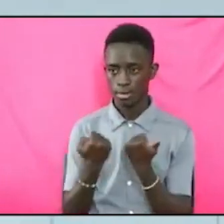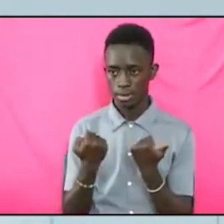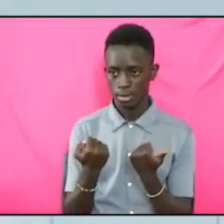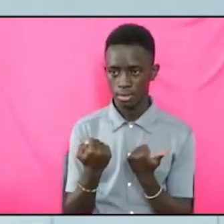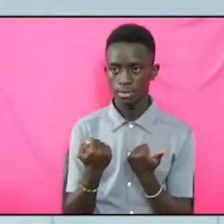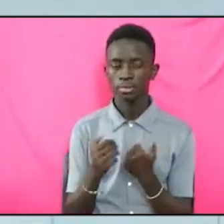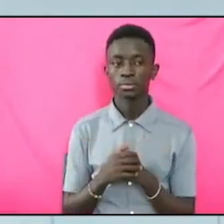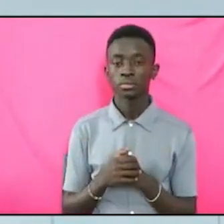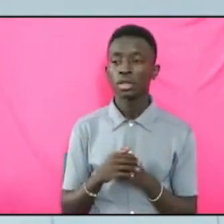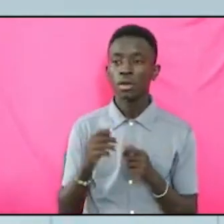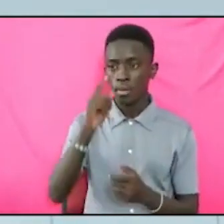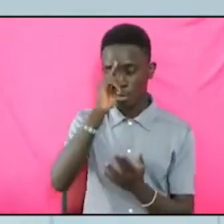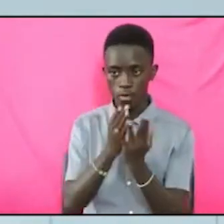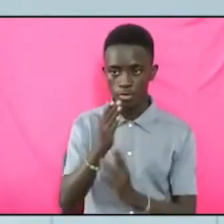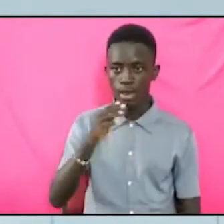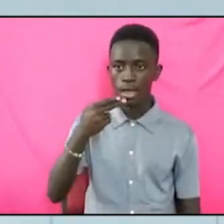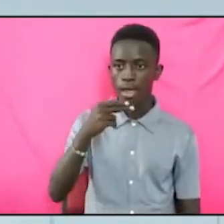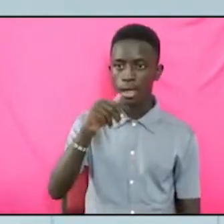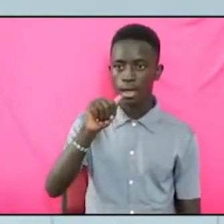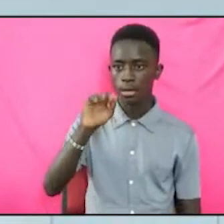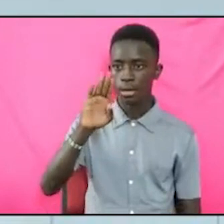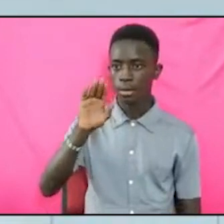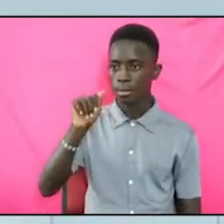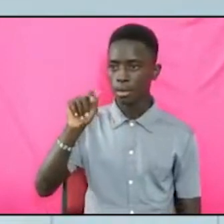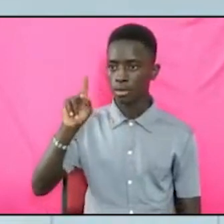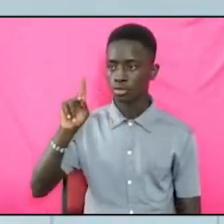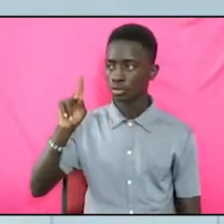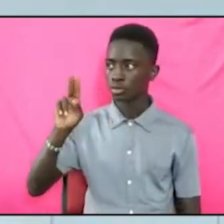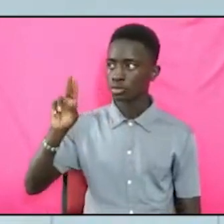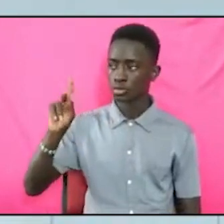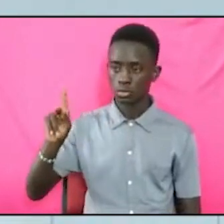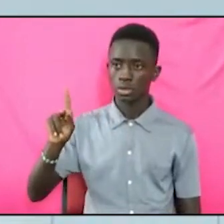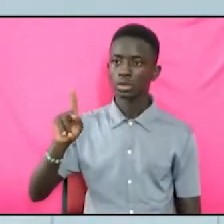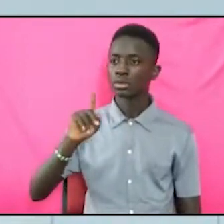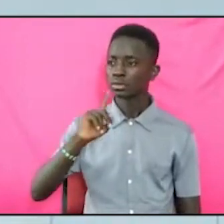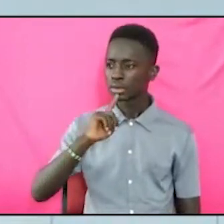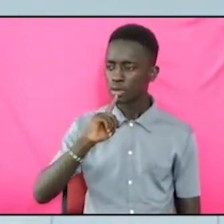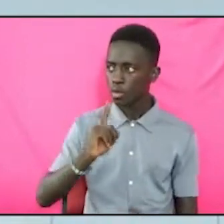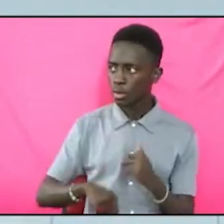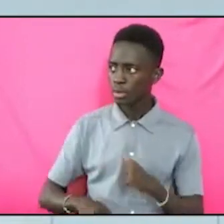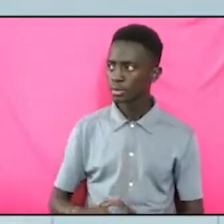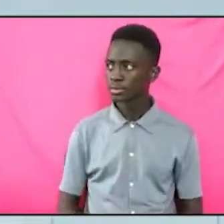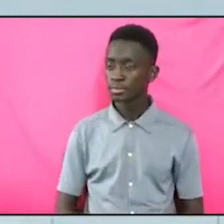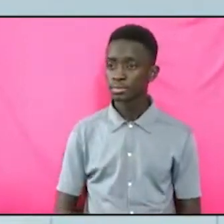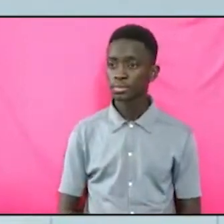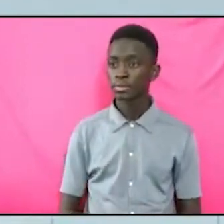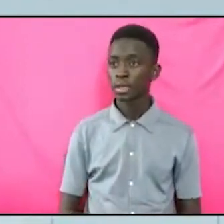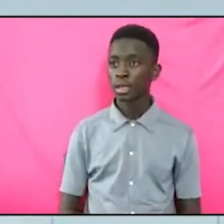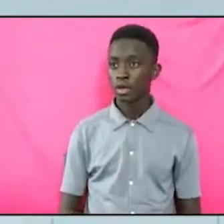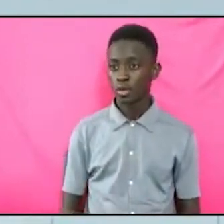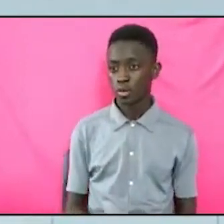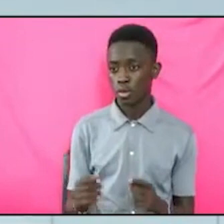Prophet Habakkuk in chapter 3, verse 17 and 18, says these words. Interesting words from